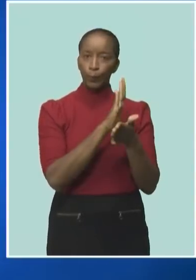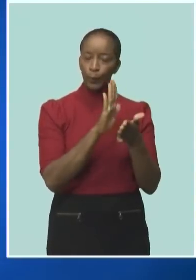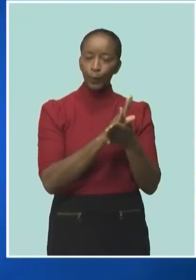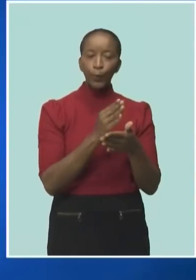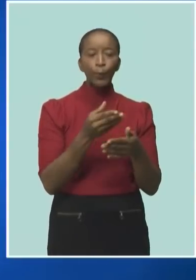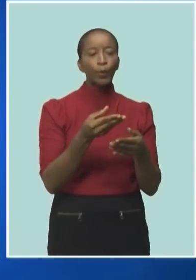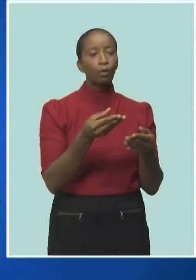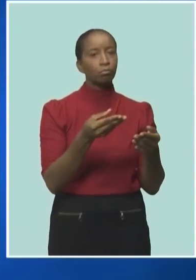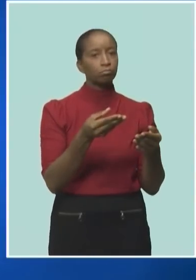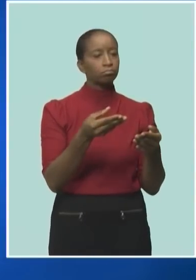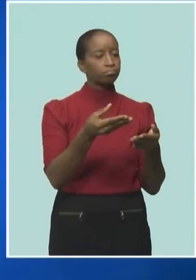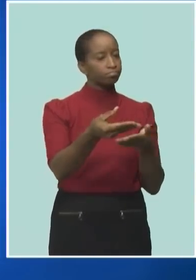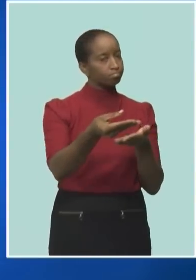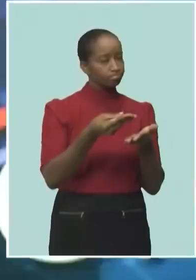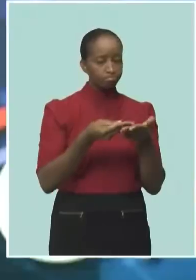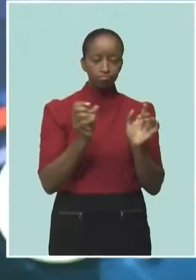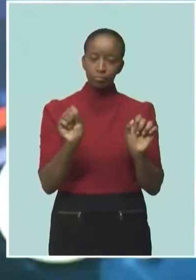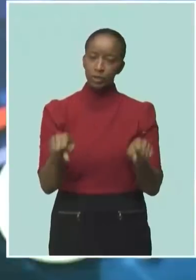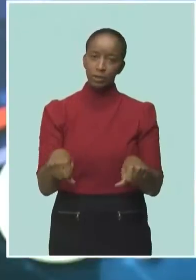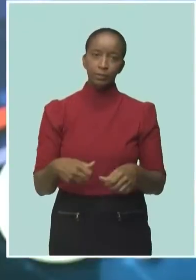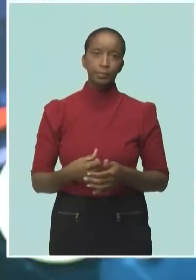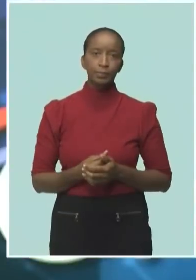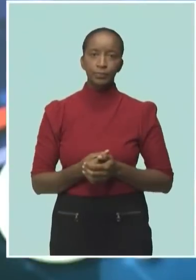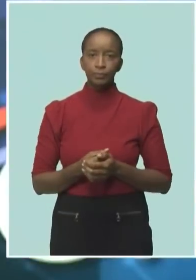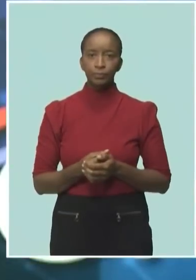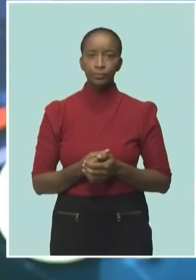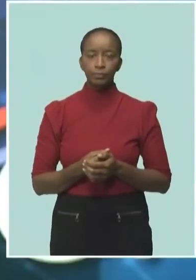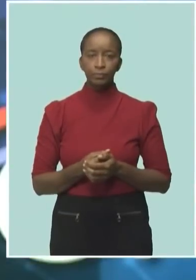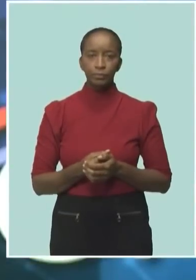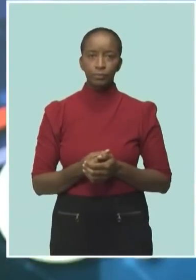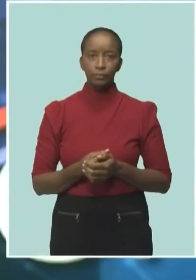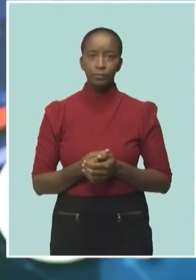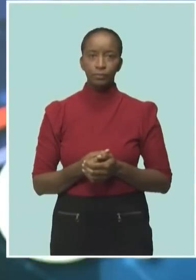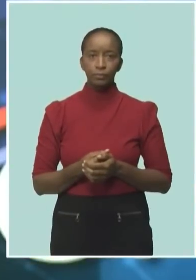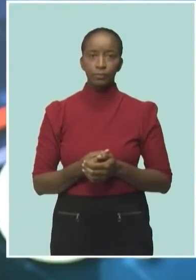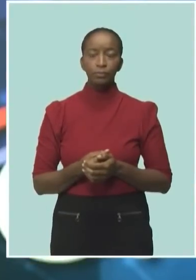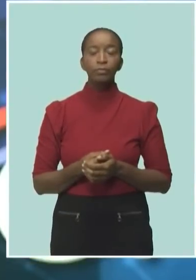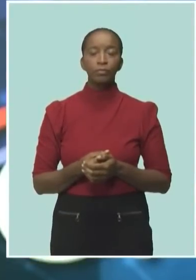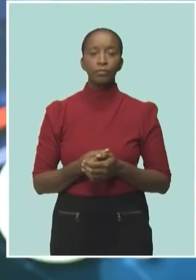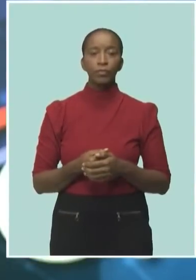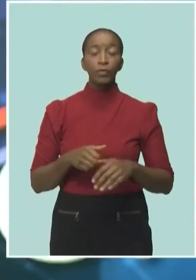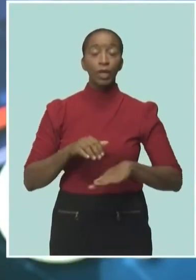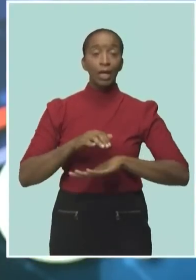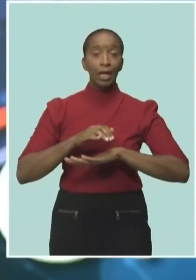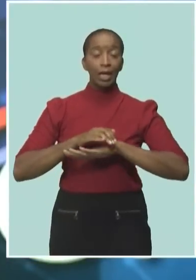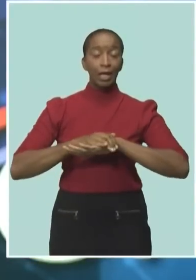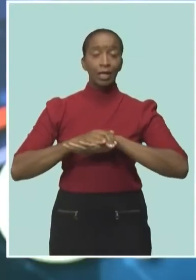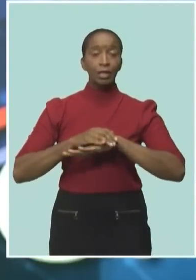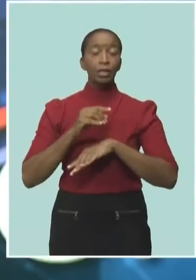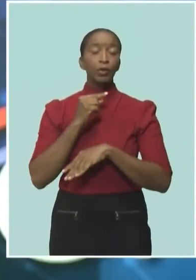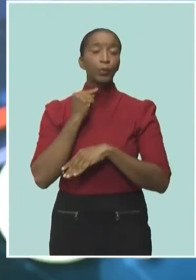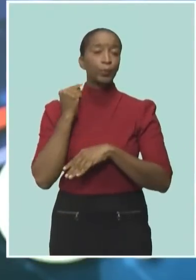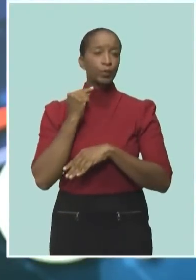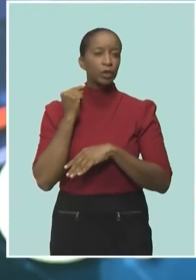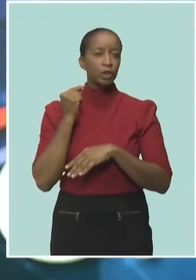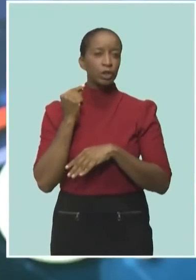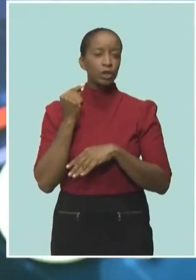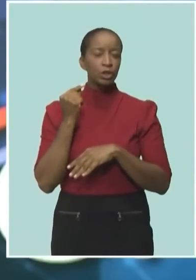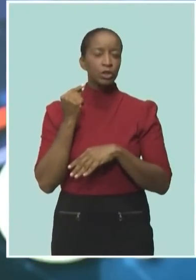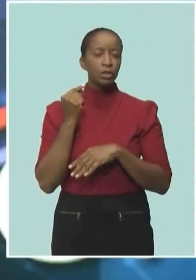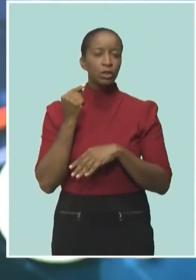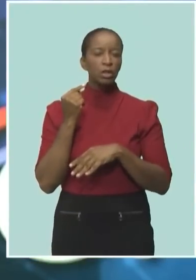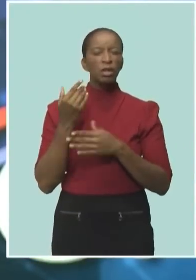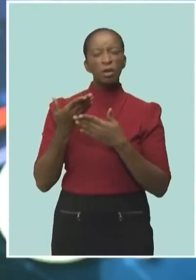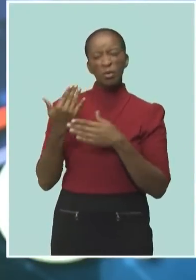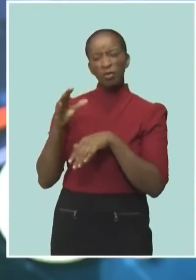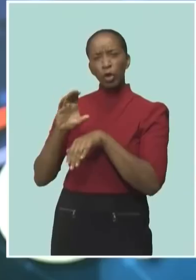is also available to you as well. A local Anglican cleric says the church, once a leader in education, can still play a role